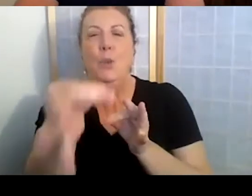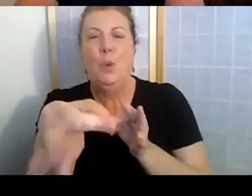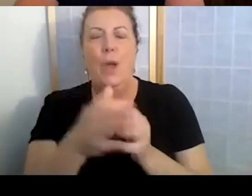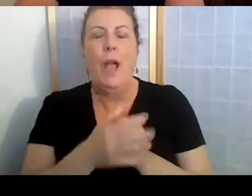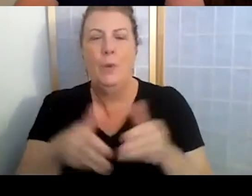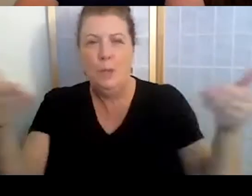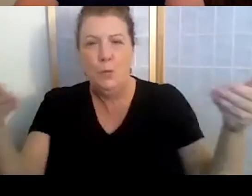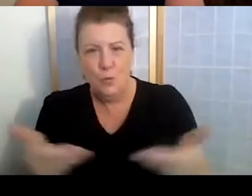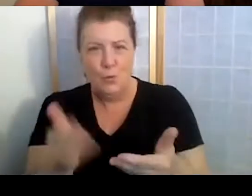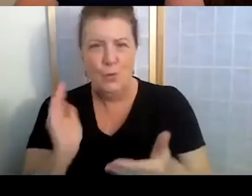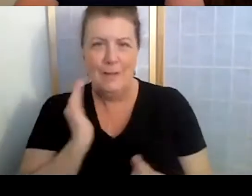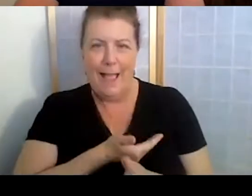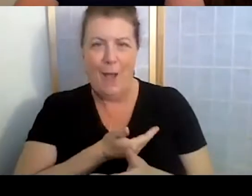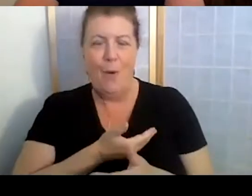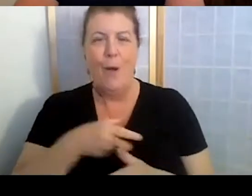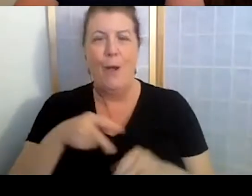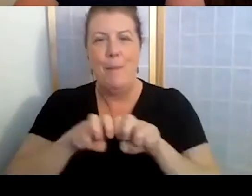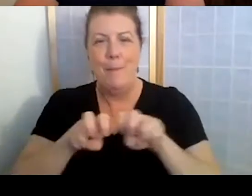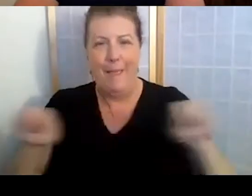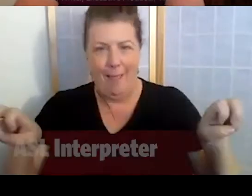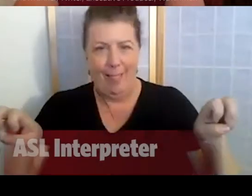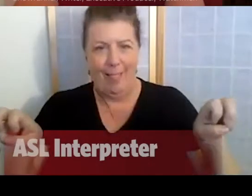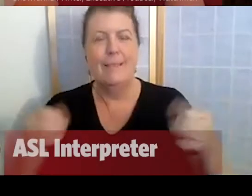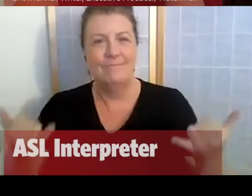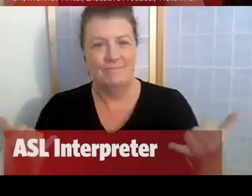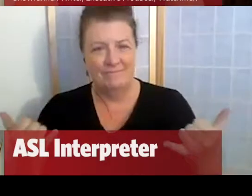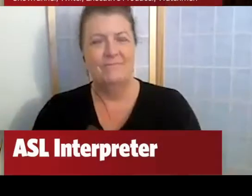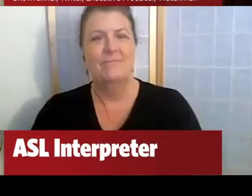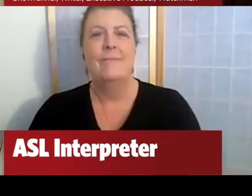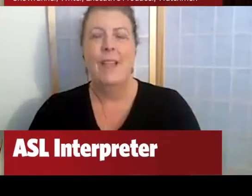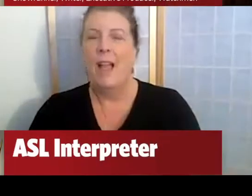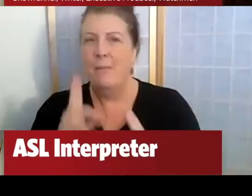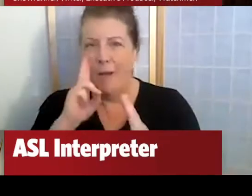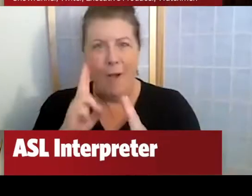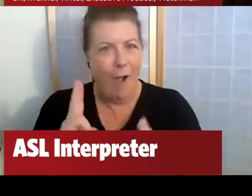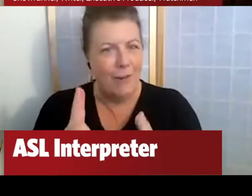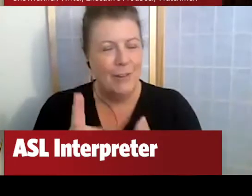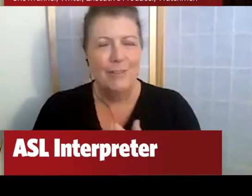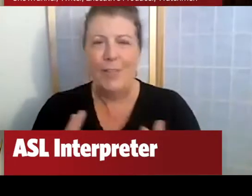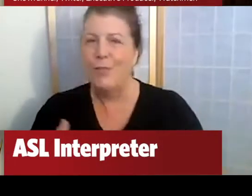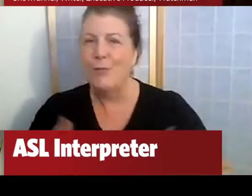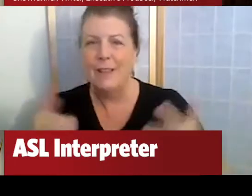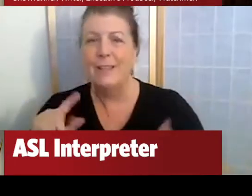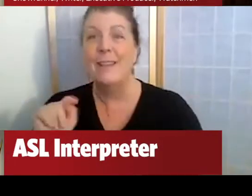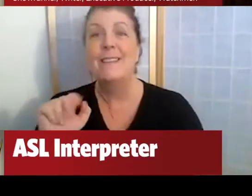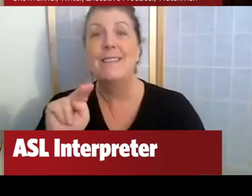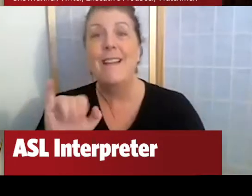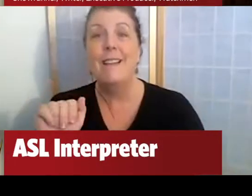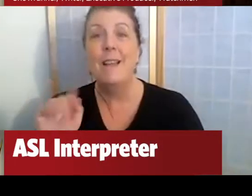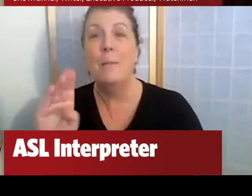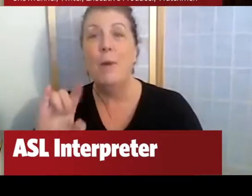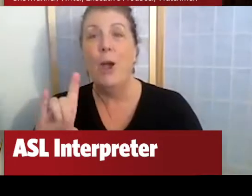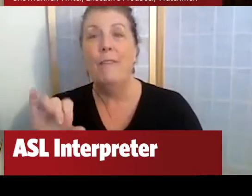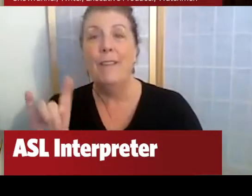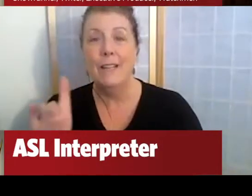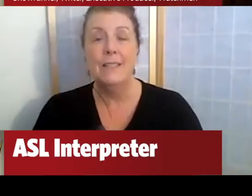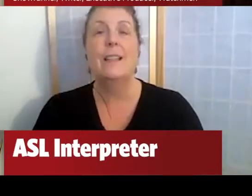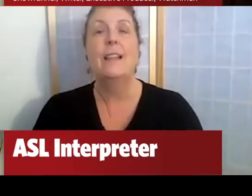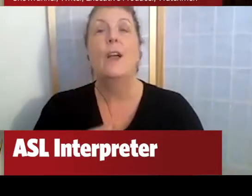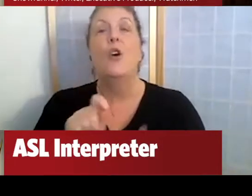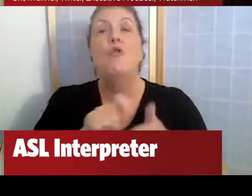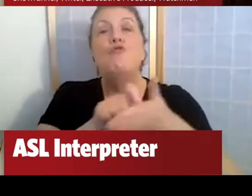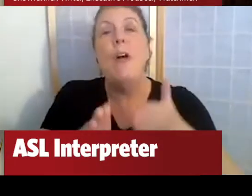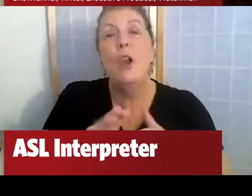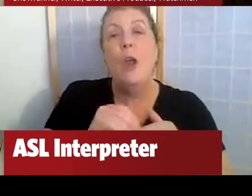introduce our panel, our esteemed panel. I'm honored and thrilled. Tanya Barfield, writer and producer from Mrs. America on